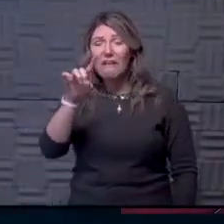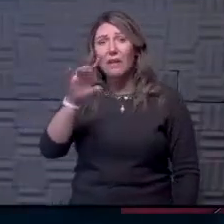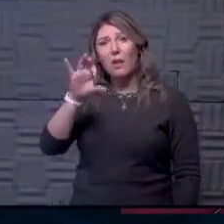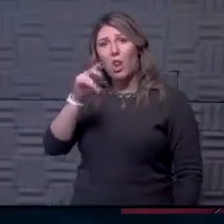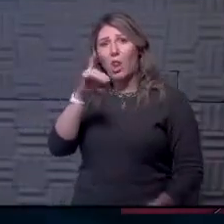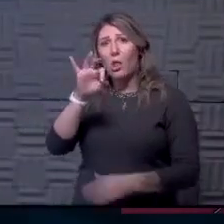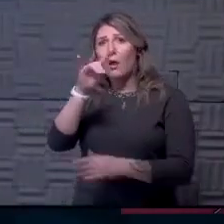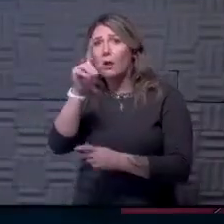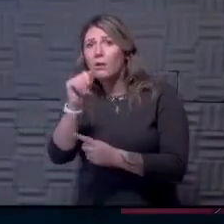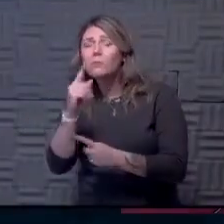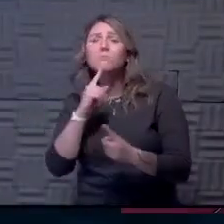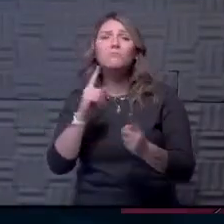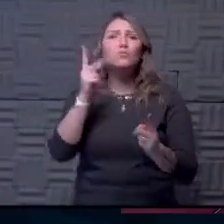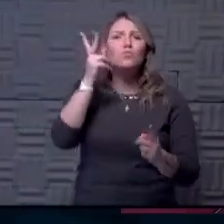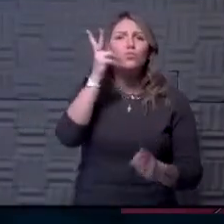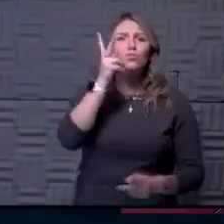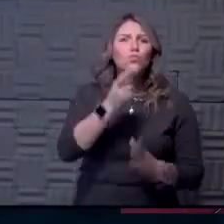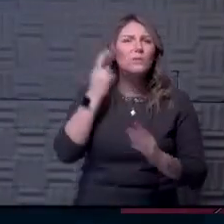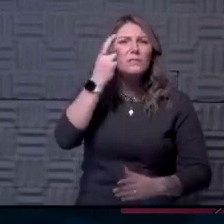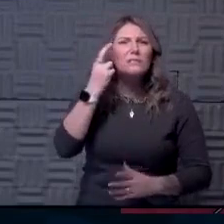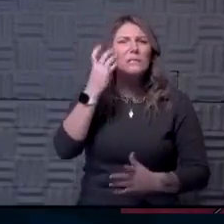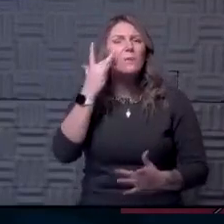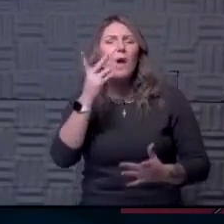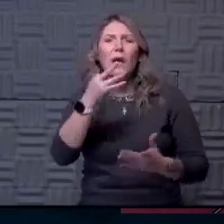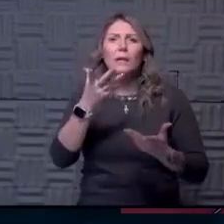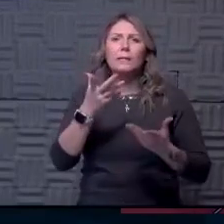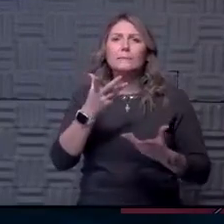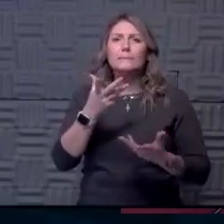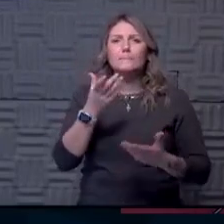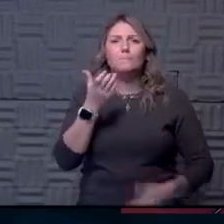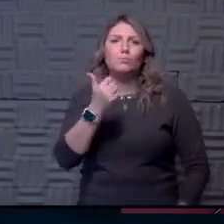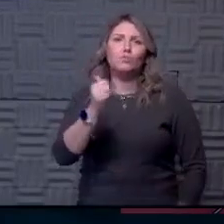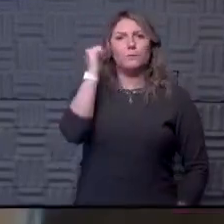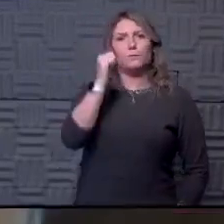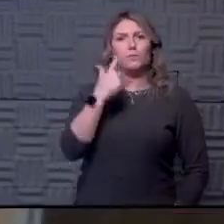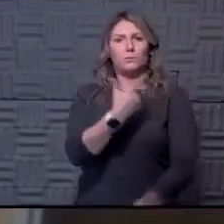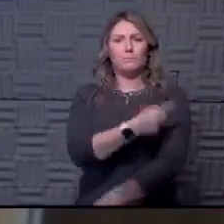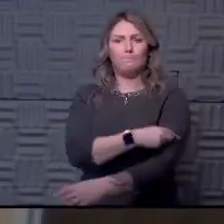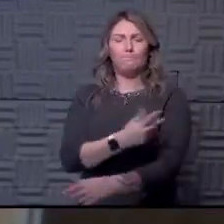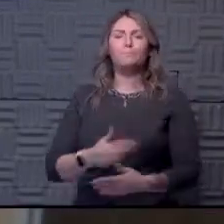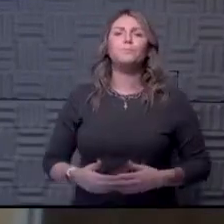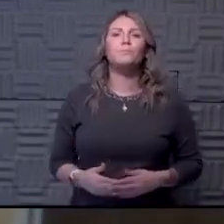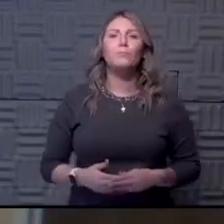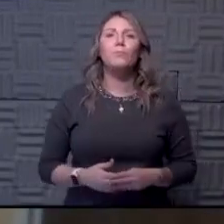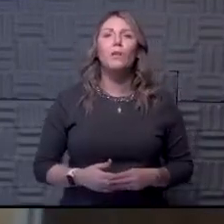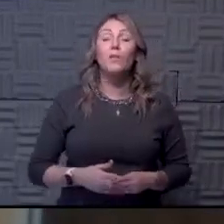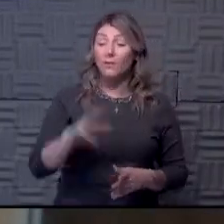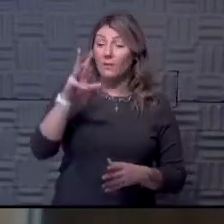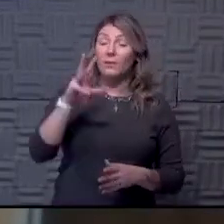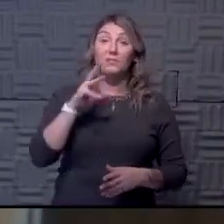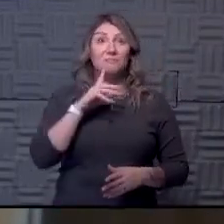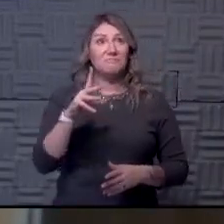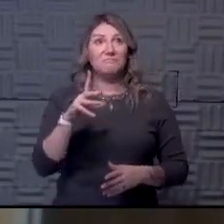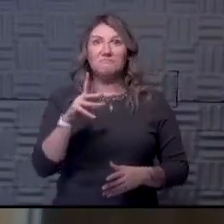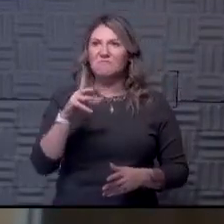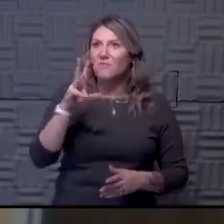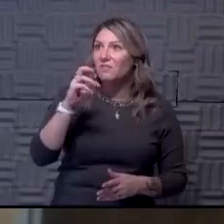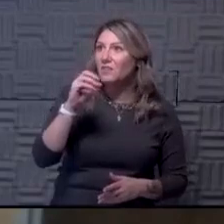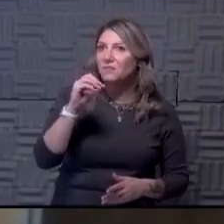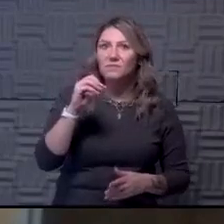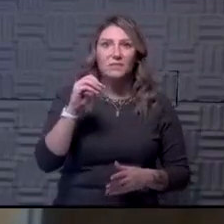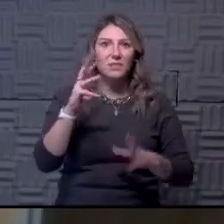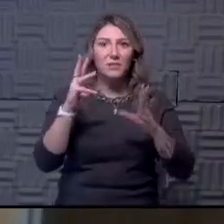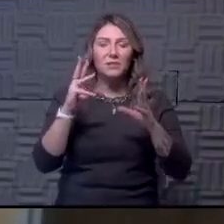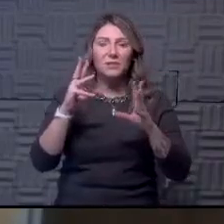hearing are reasons people don't want to get vaccinated? These 50 community meetings we've had in the last just few weeks,